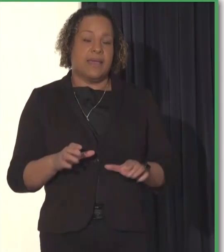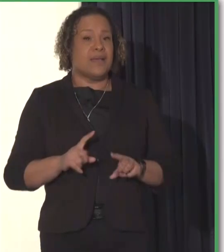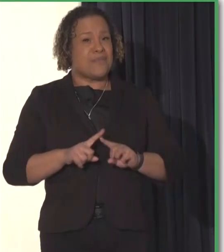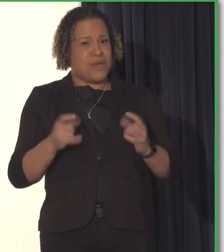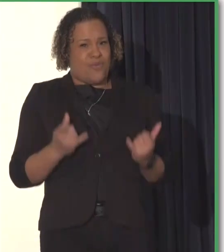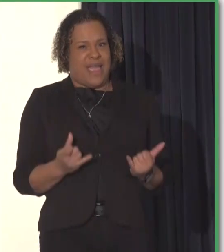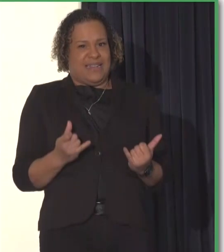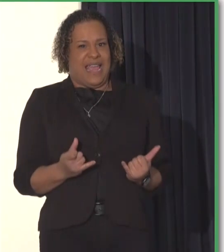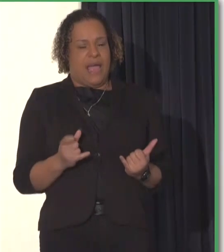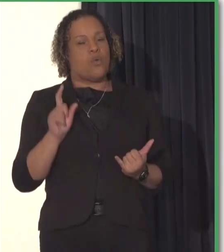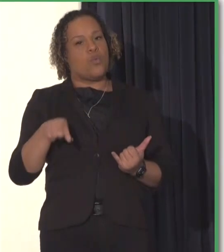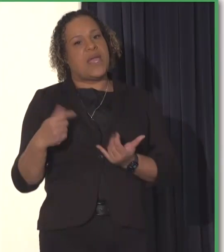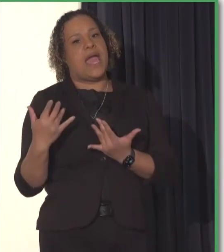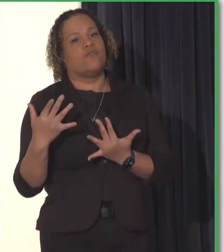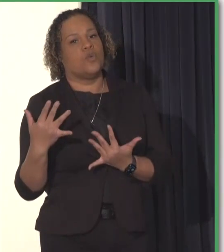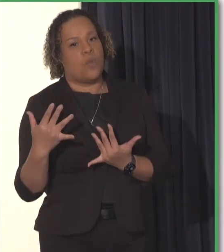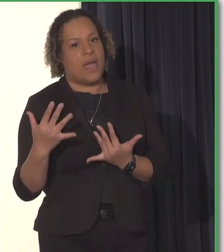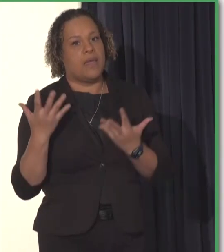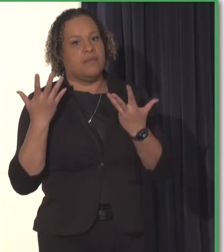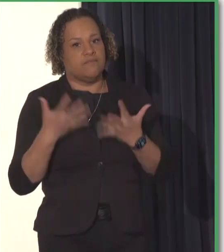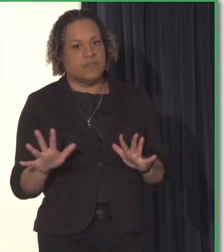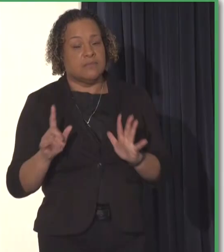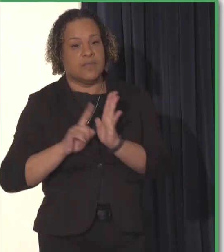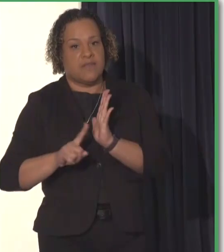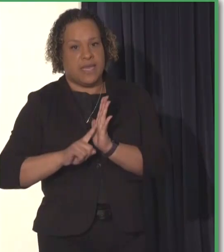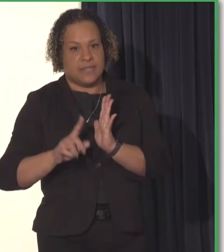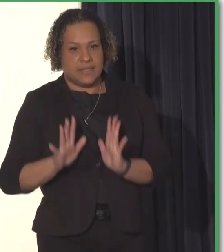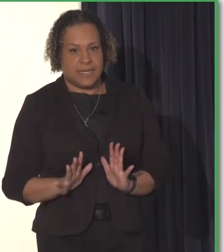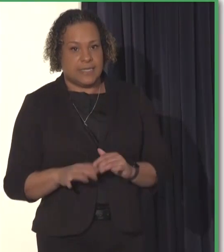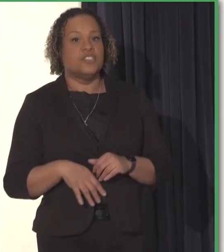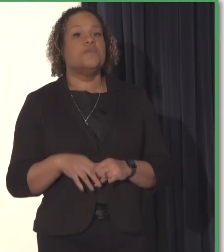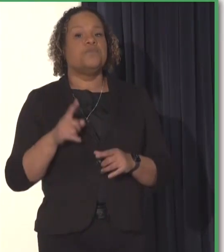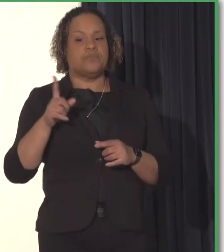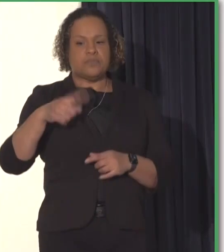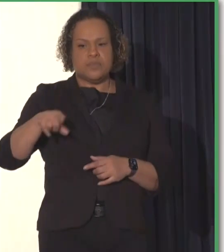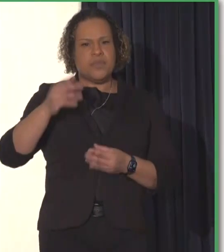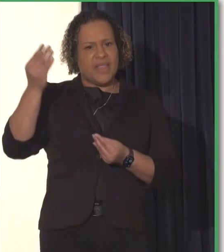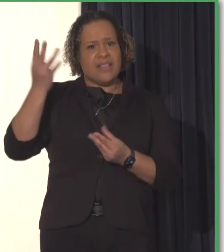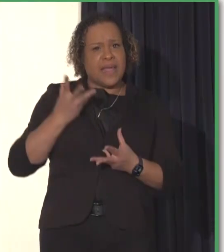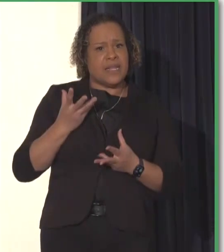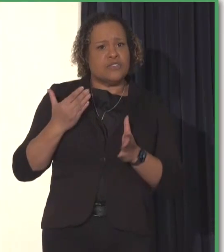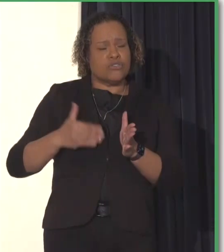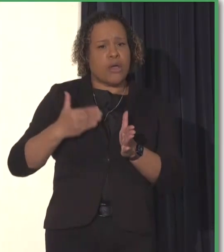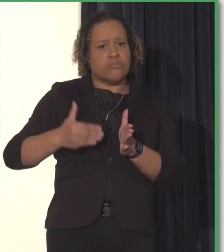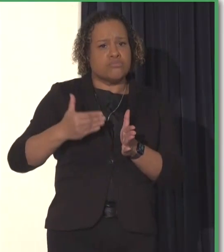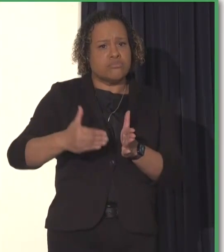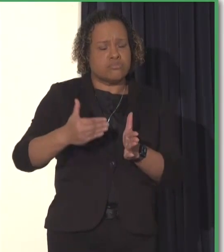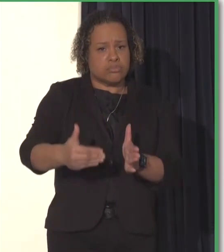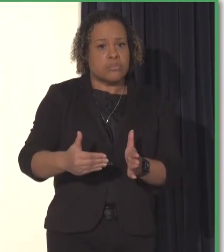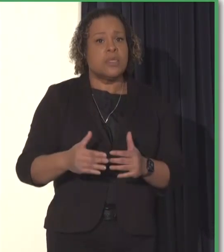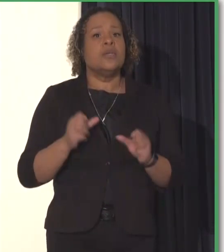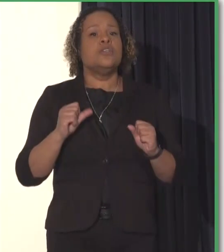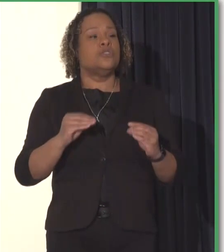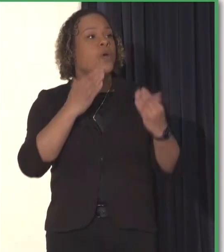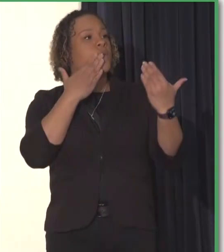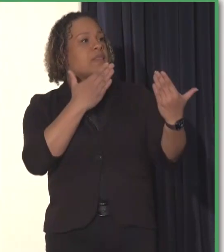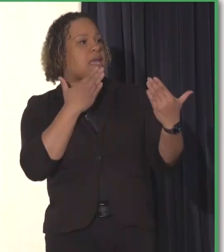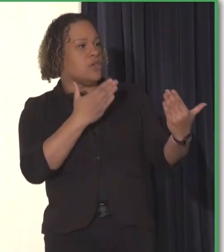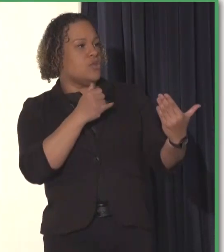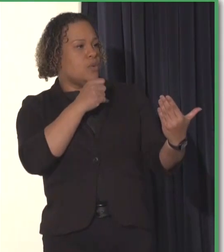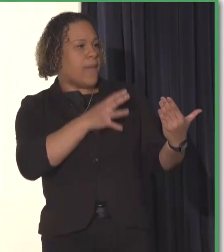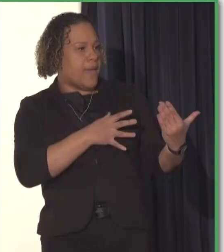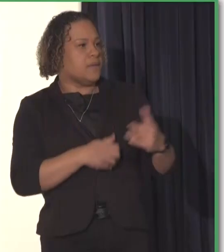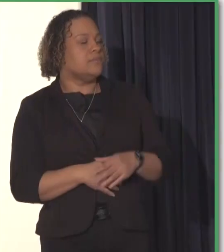now, we have to wait till the investigation is over with, and we are being briefed on it regularly. And so thank you, Madam.